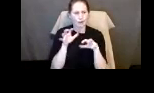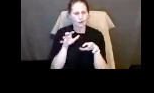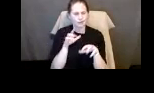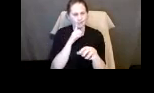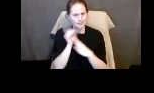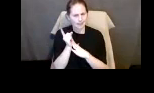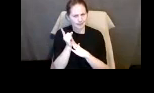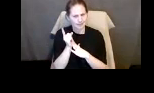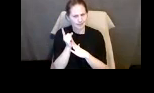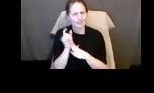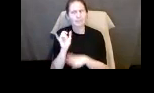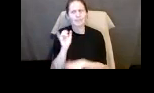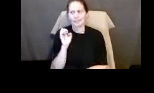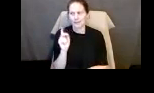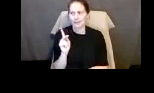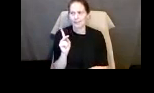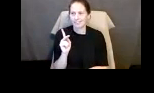sec. Okay, I got this.